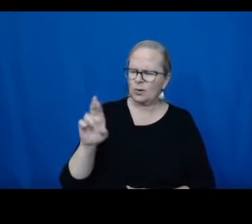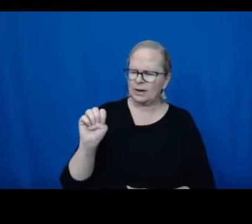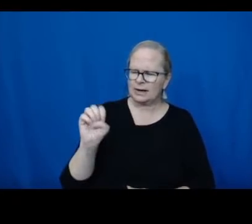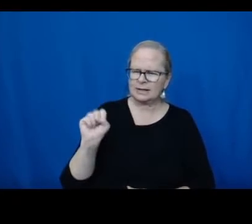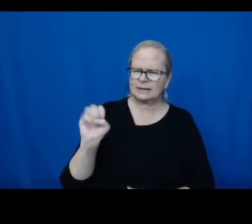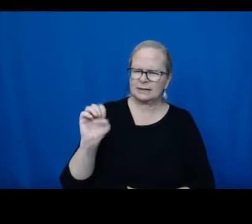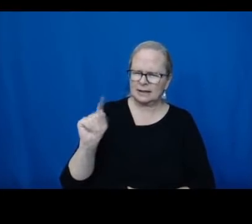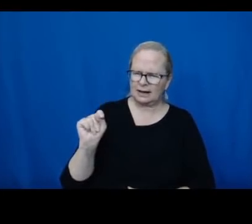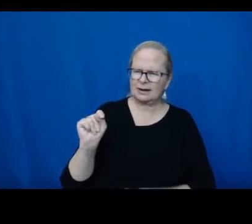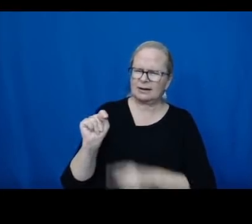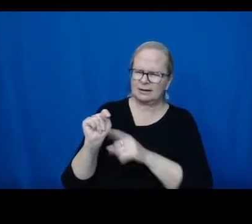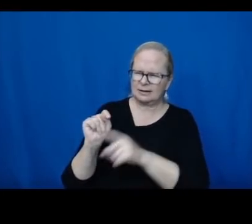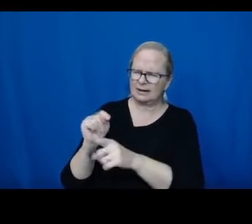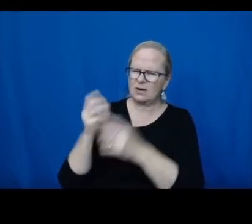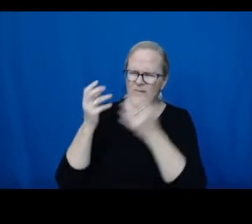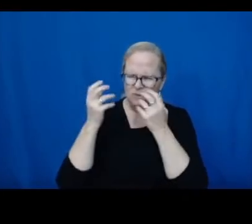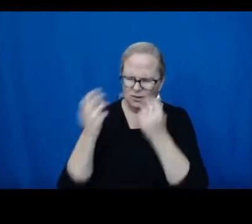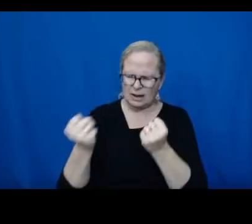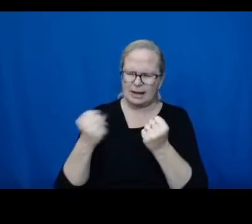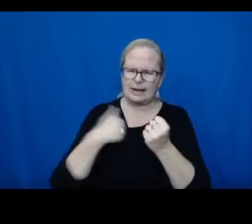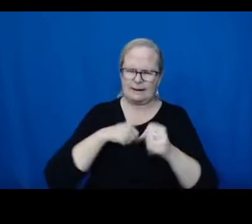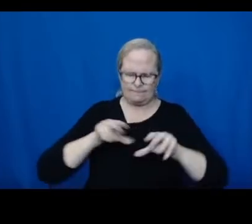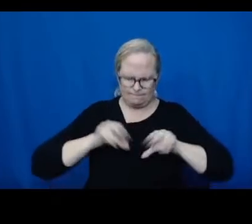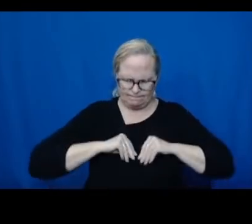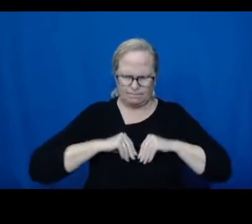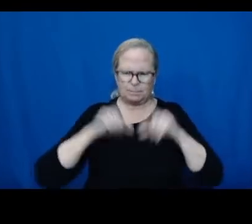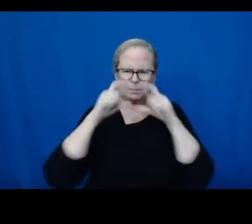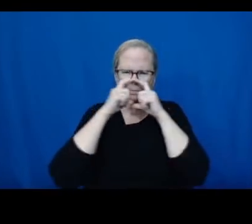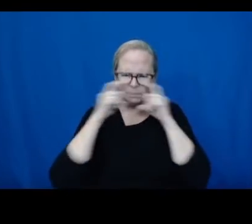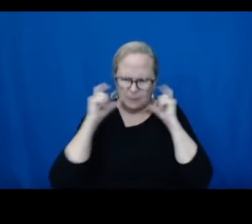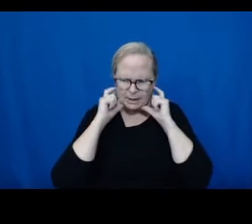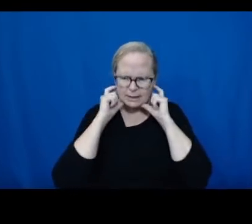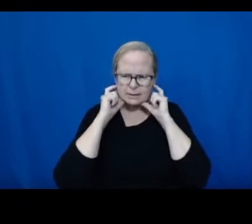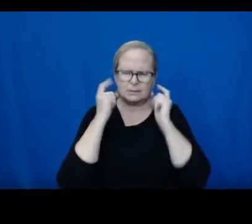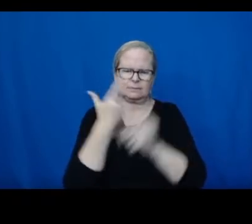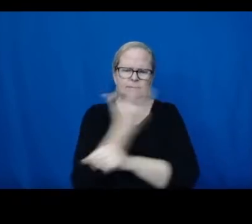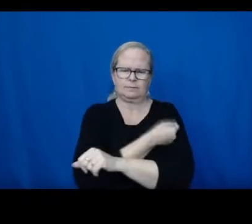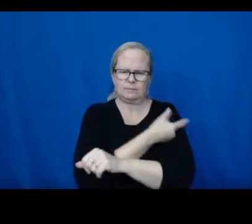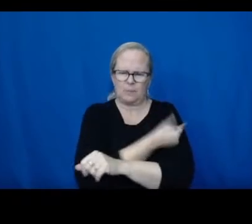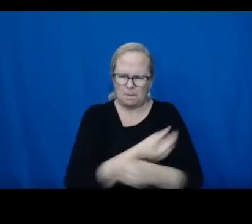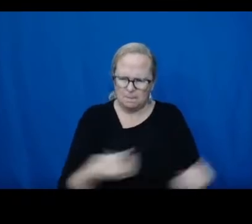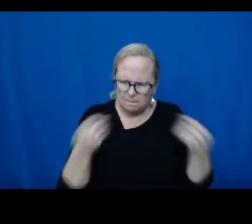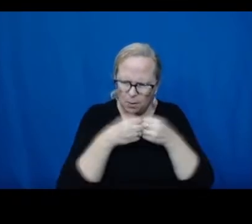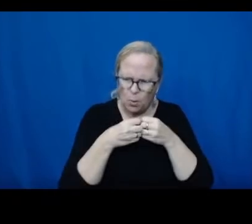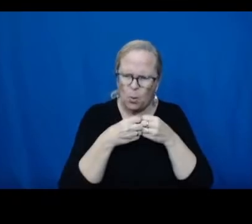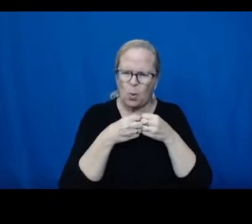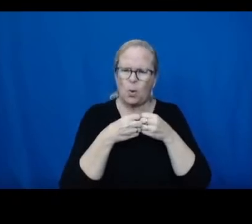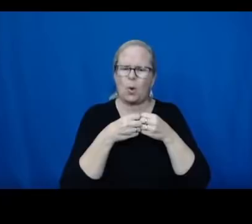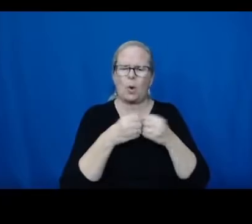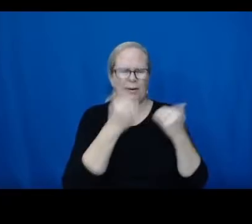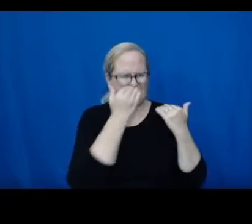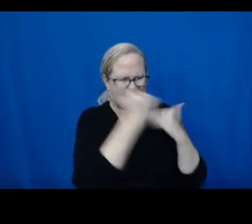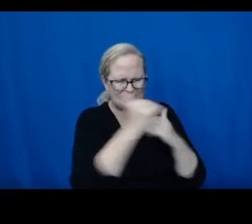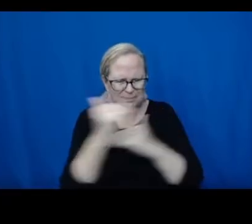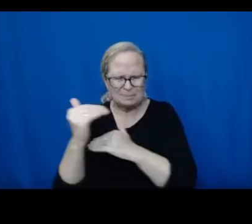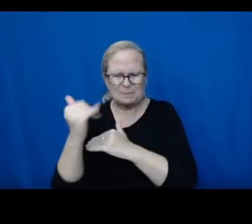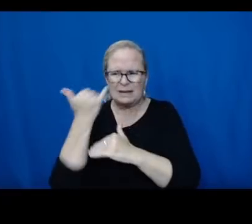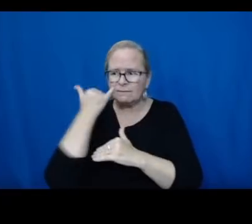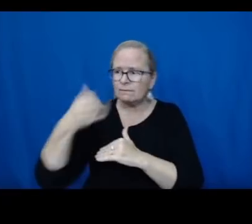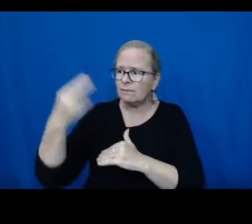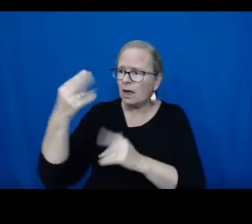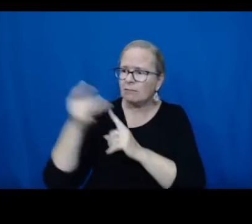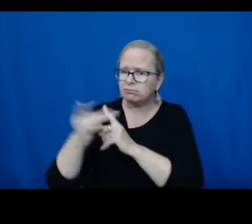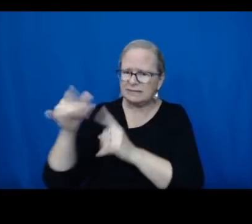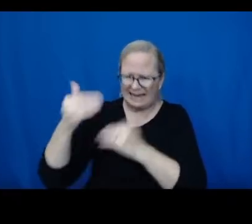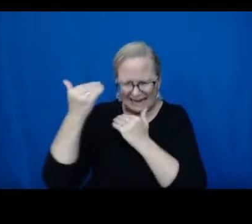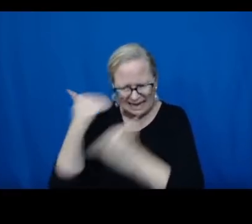our high-risk activities and large gatherings need to stay with us post, hopefully, driving down this wave, as I knock on